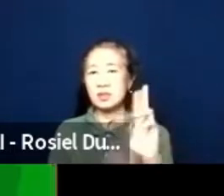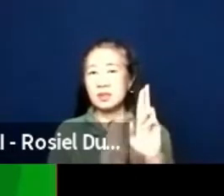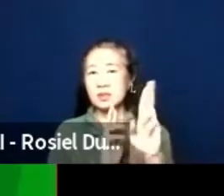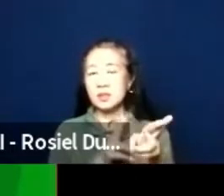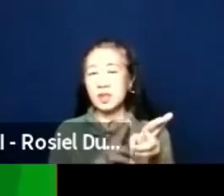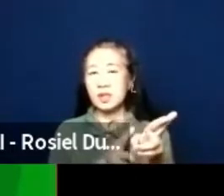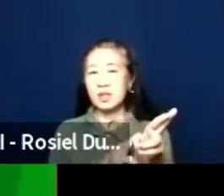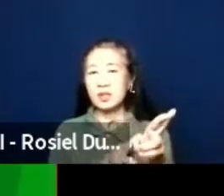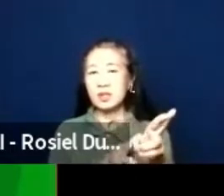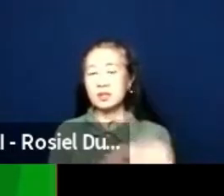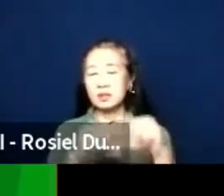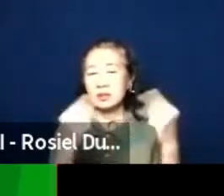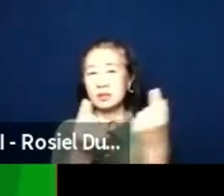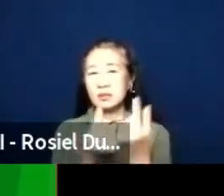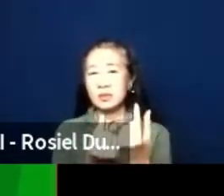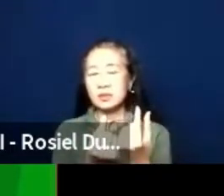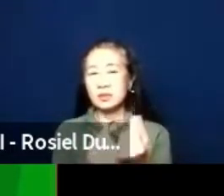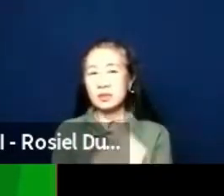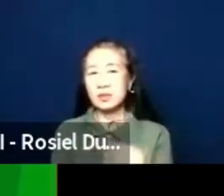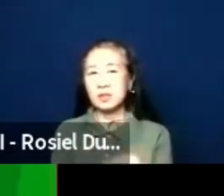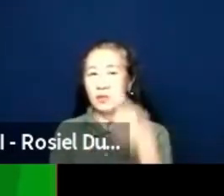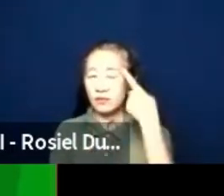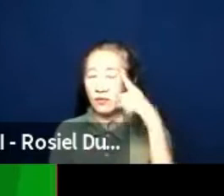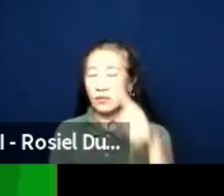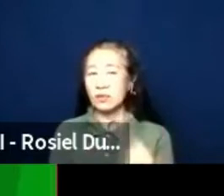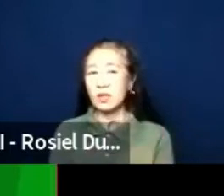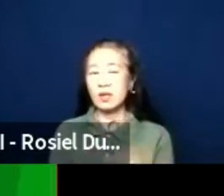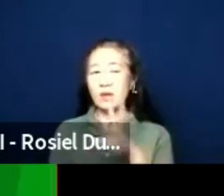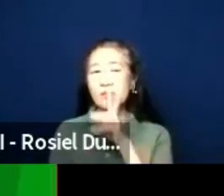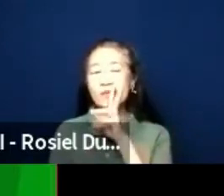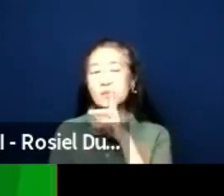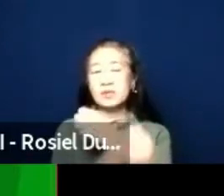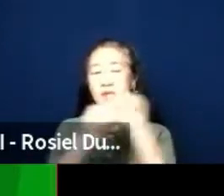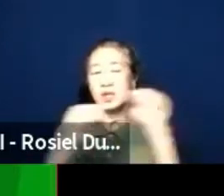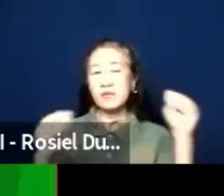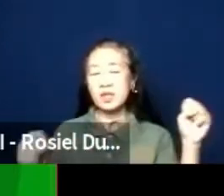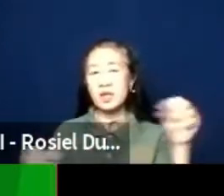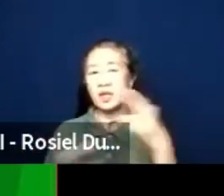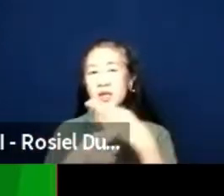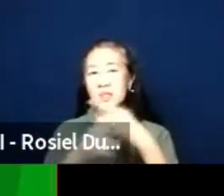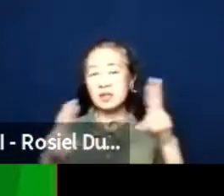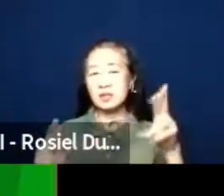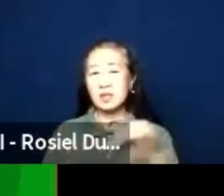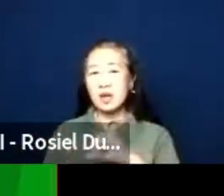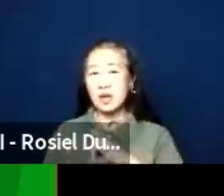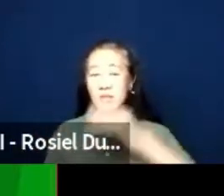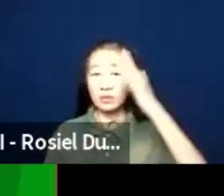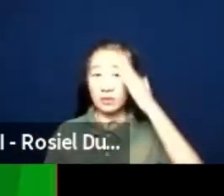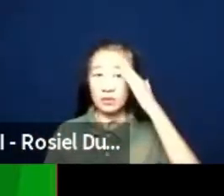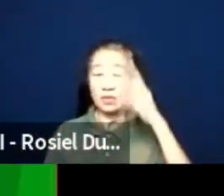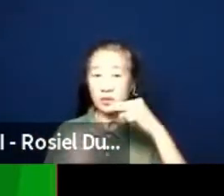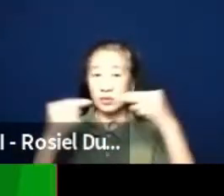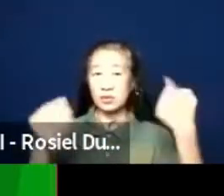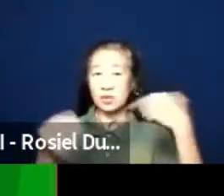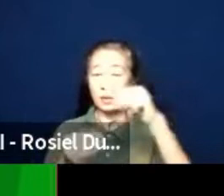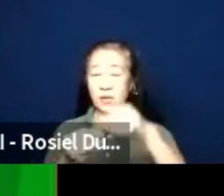on basic life support, first aid, and water safety and rescue. This one, I know you heard the news about